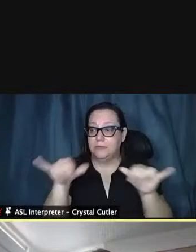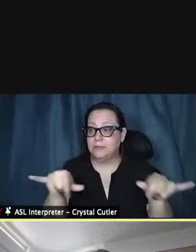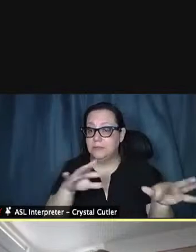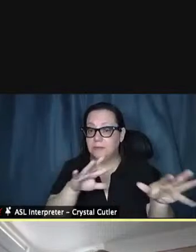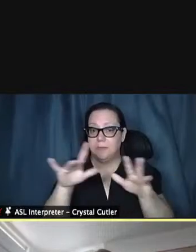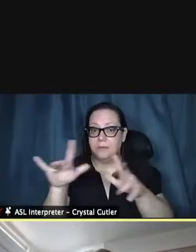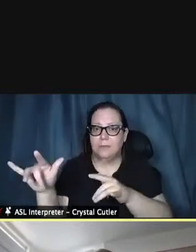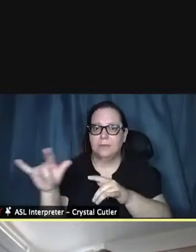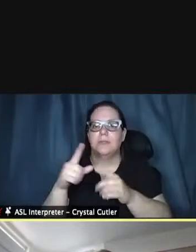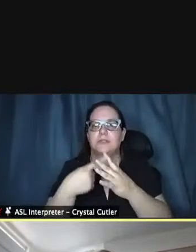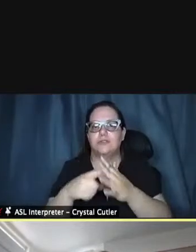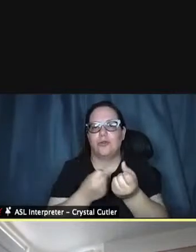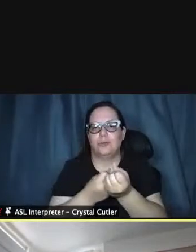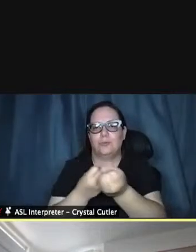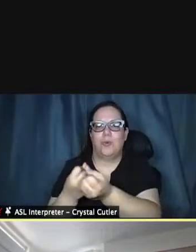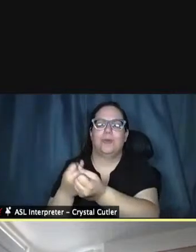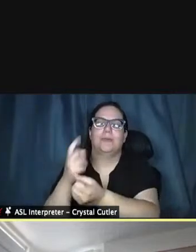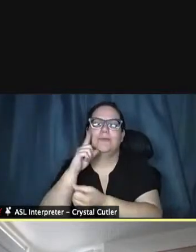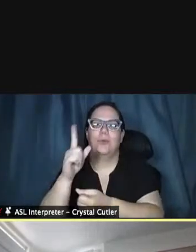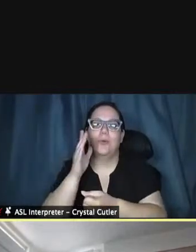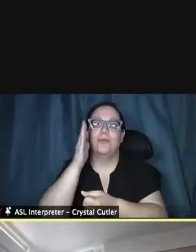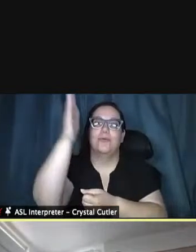future lunar missions. Thank you.